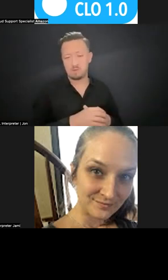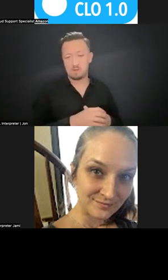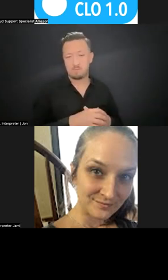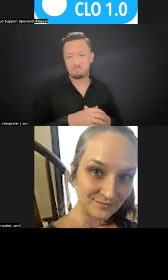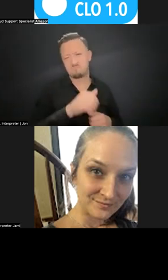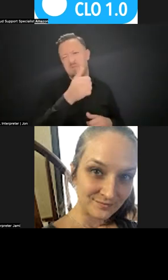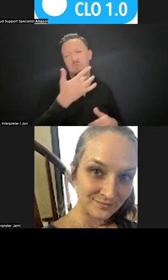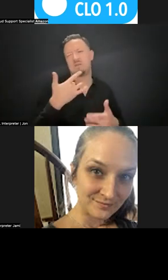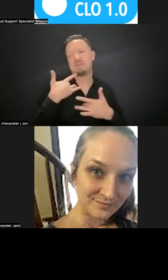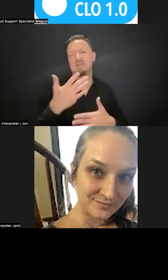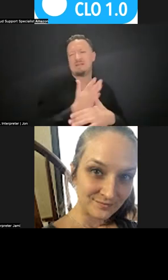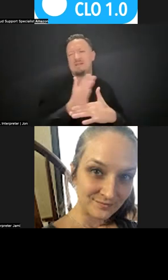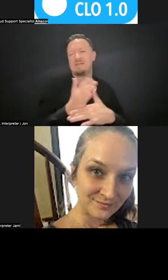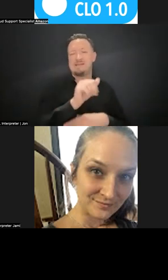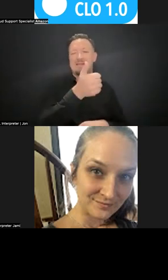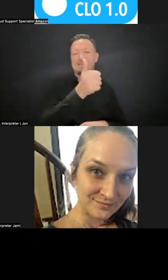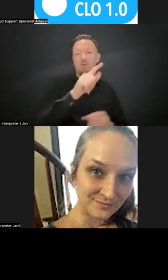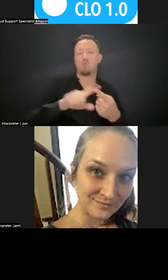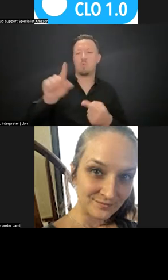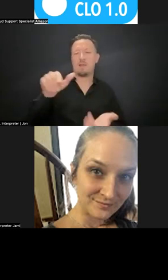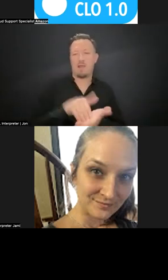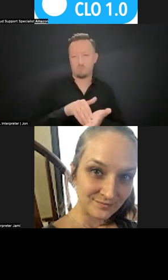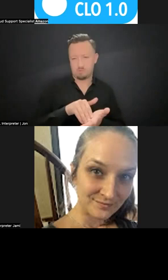10 to 20K is pretty common,